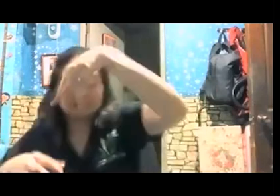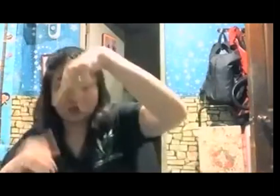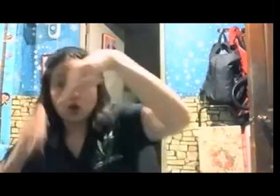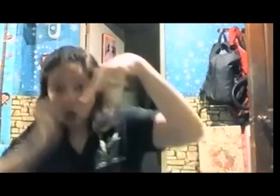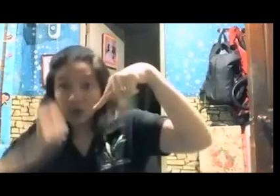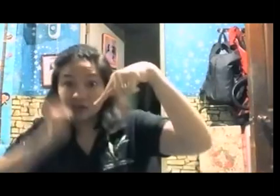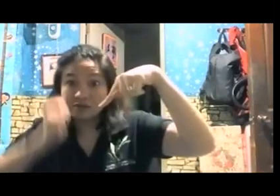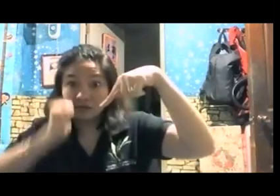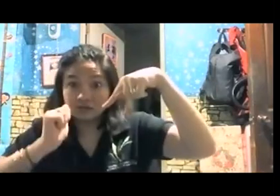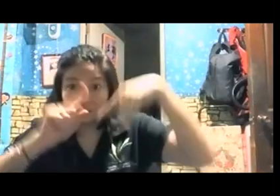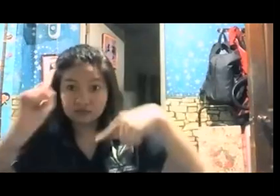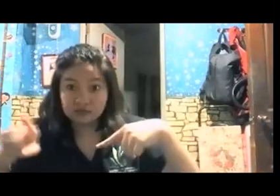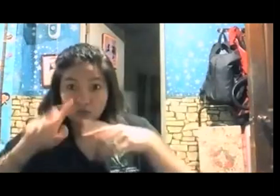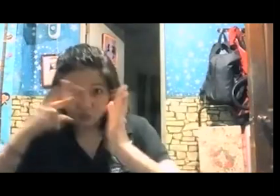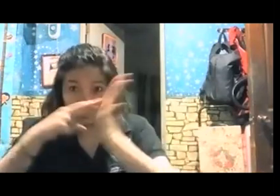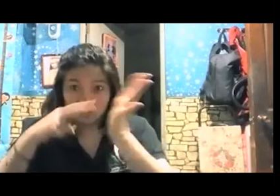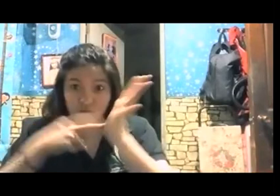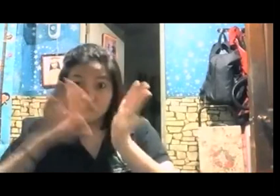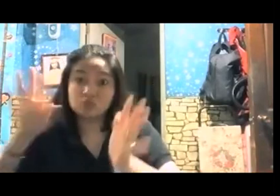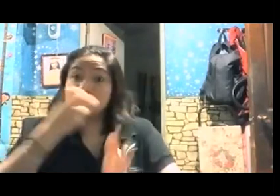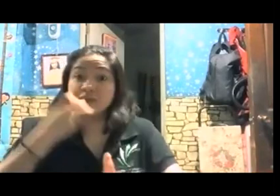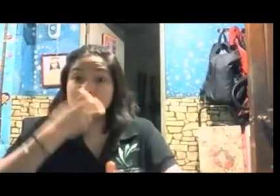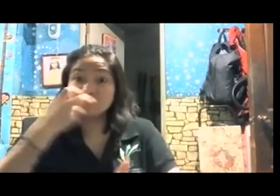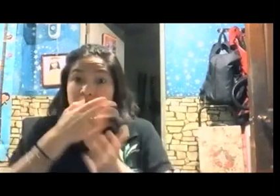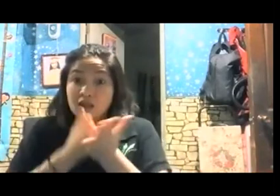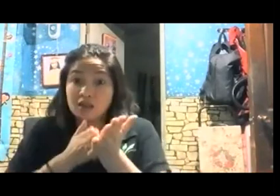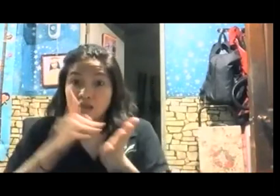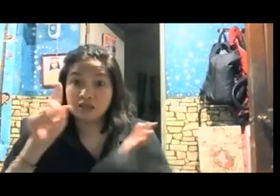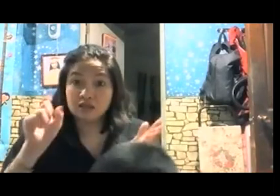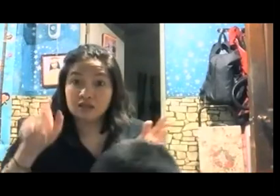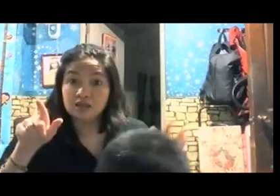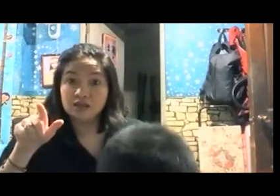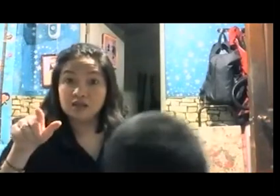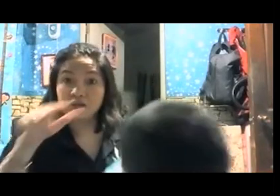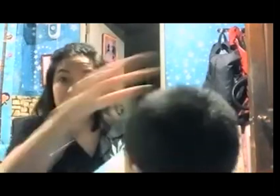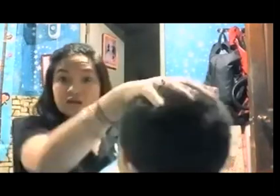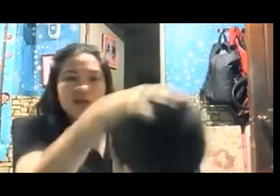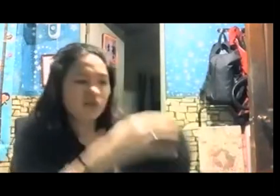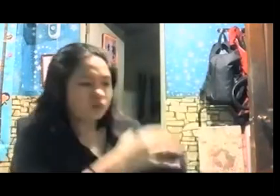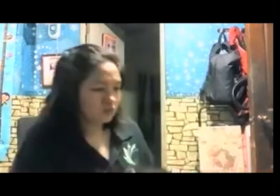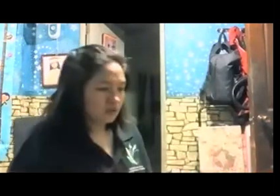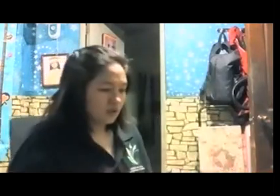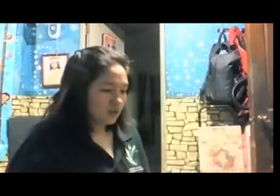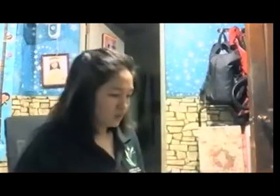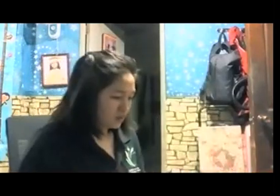Like you said, there's no verb. The verb has to be the object has